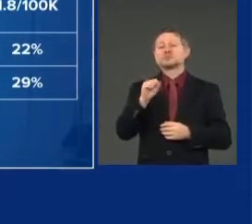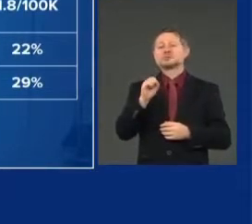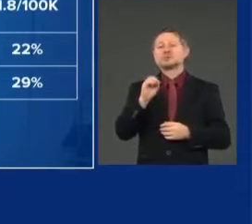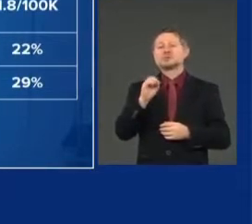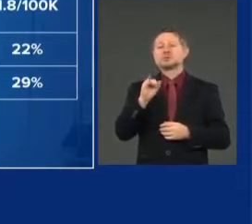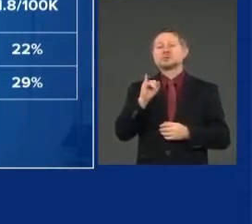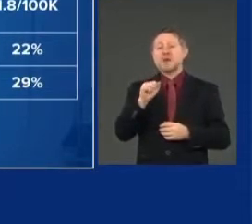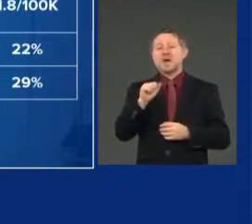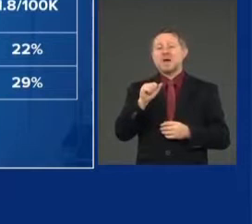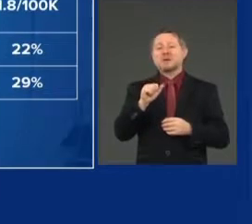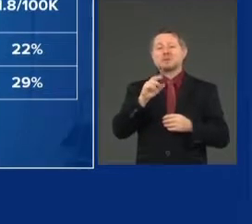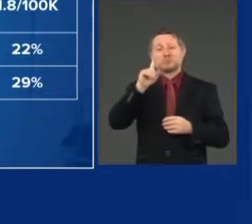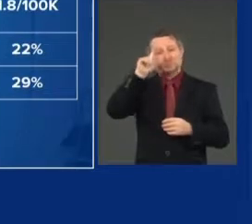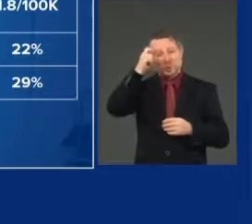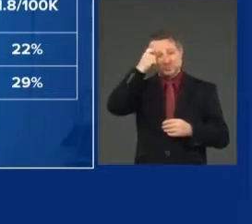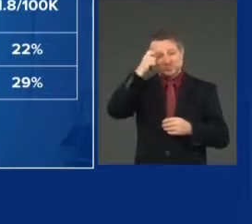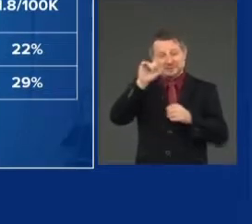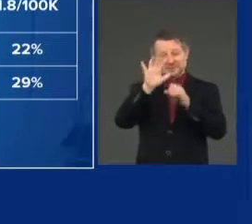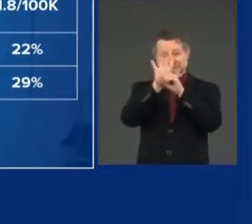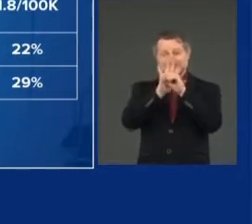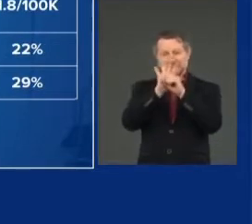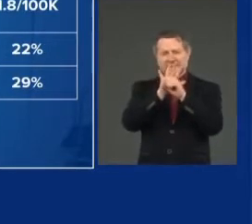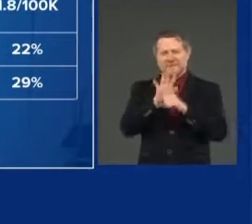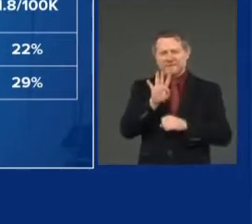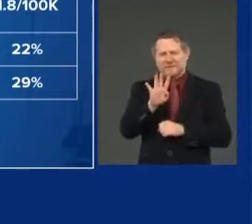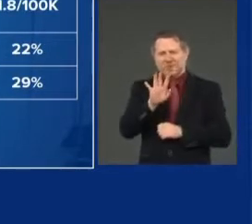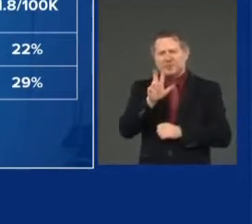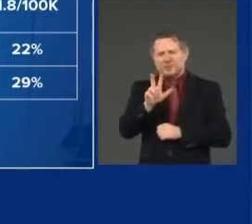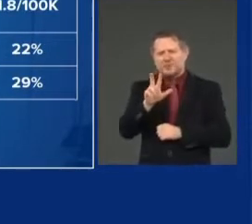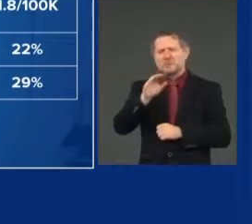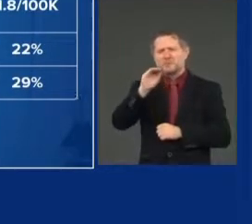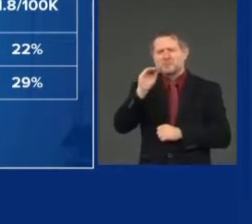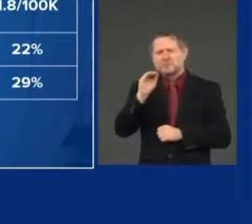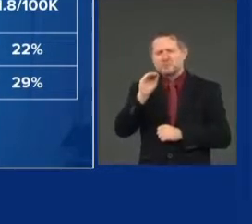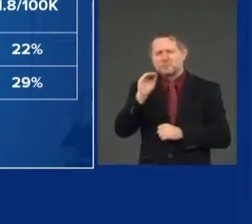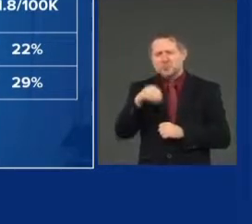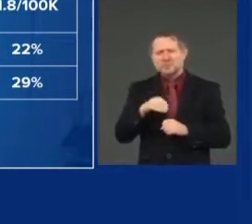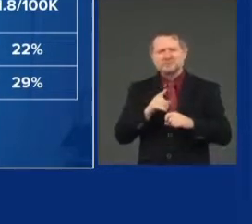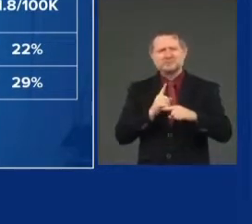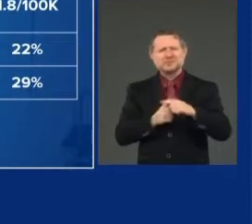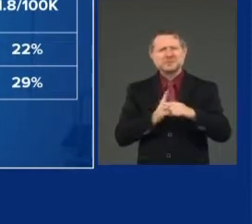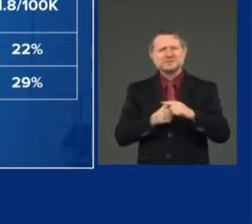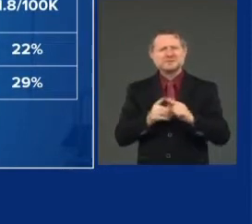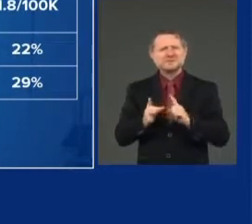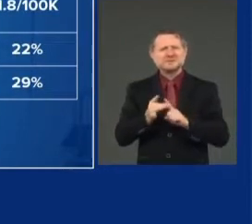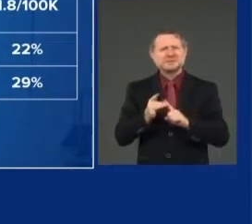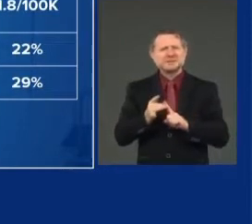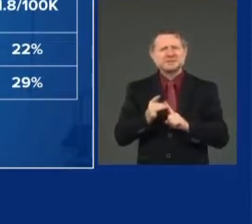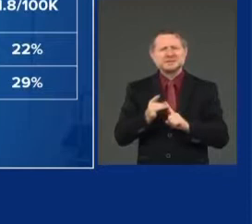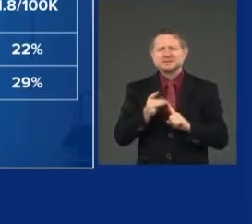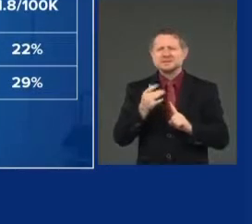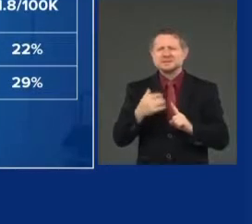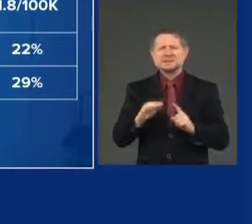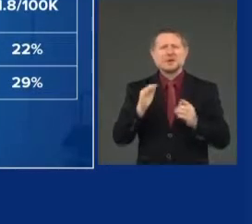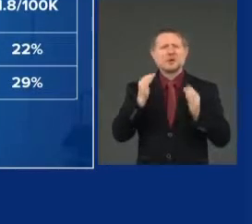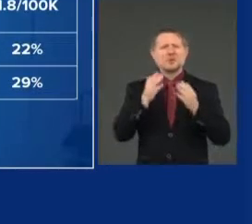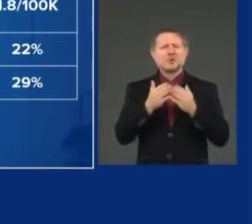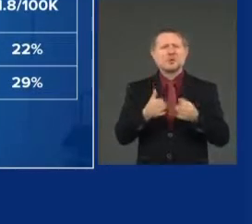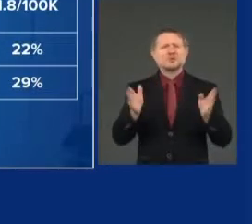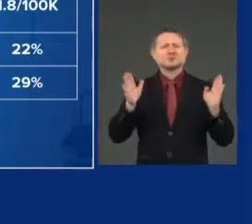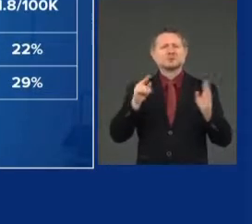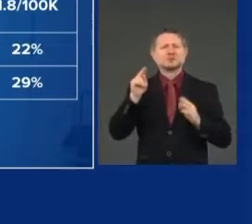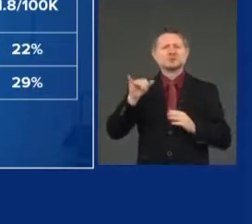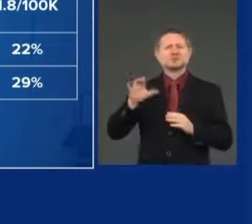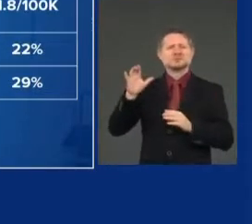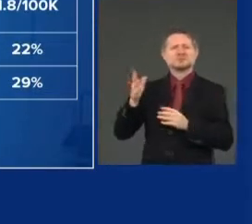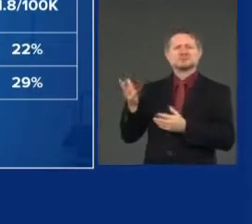43% of the people tested positive, 43%, compared to New York City general average of 19%.